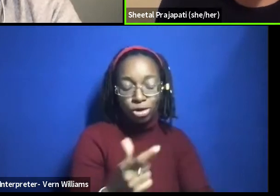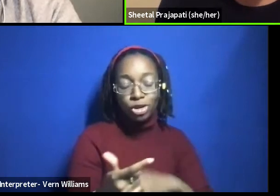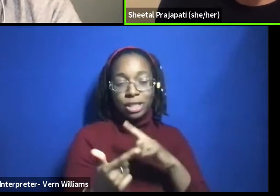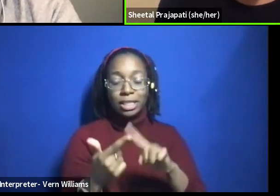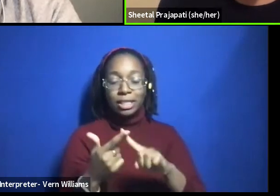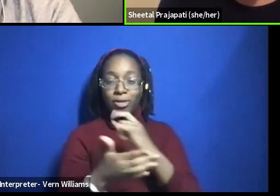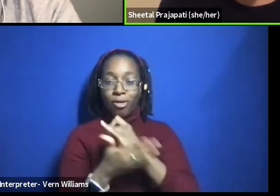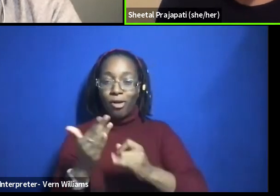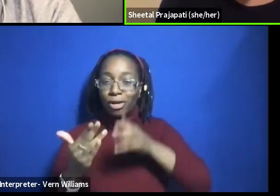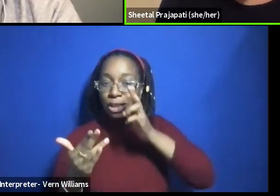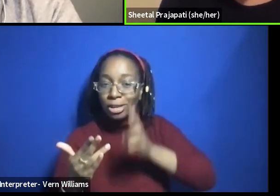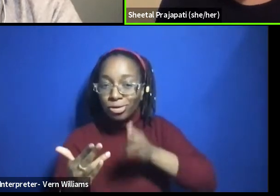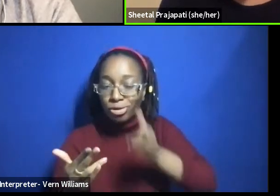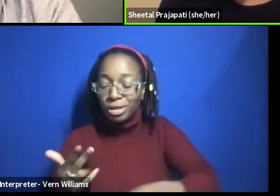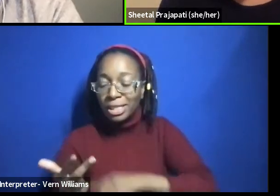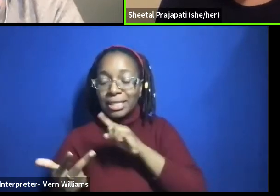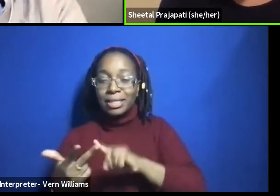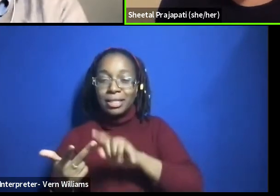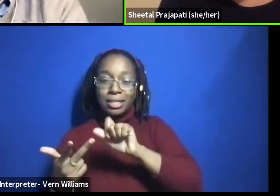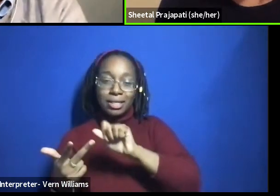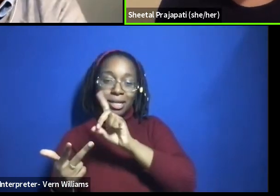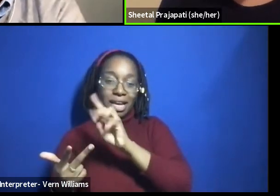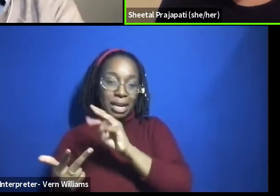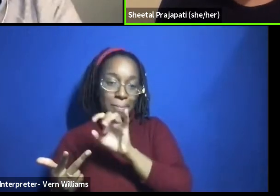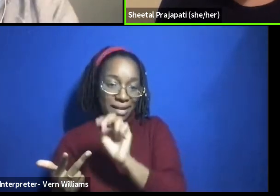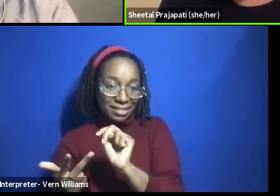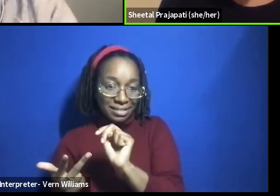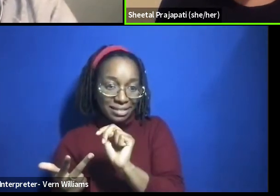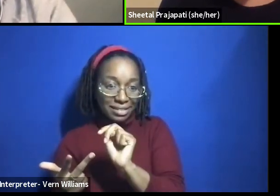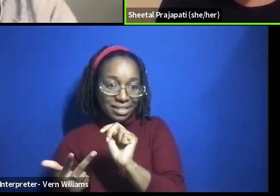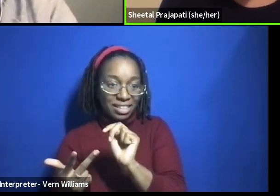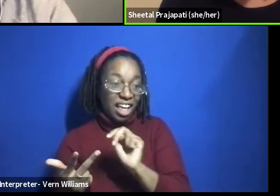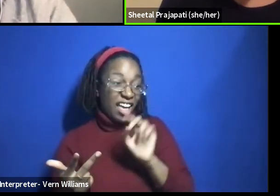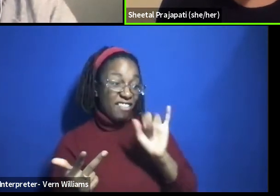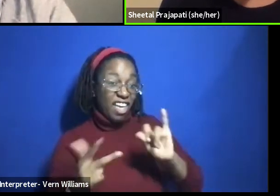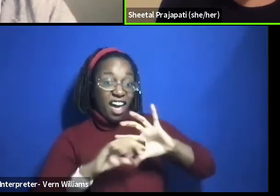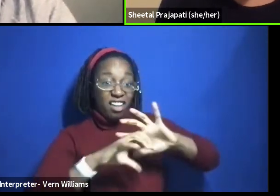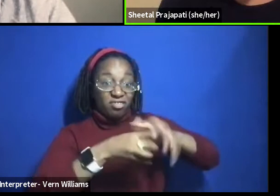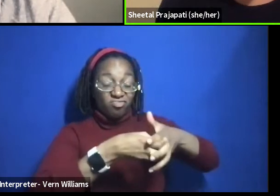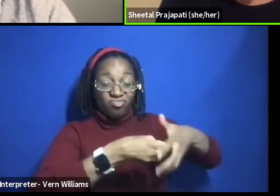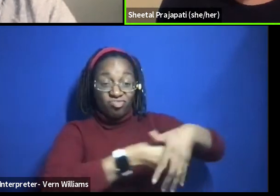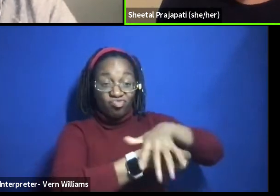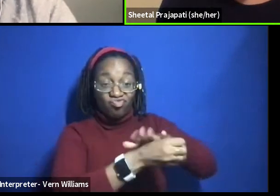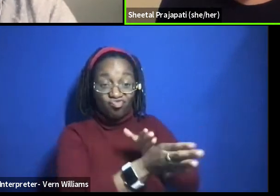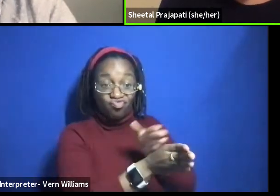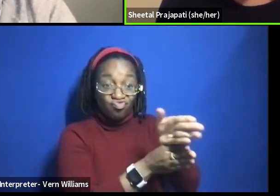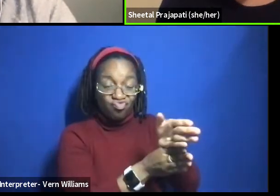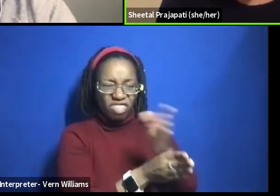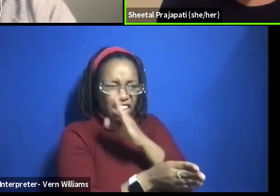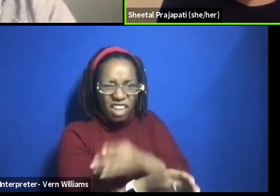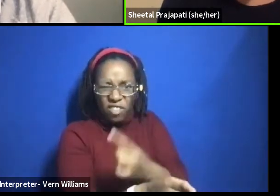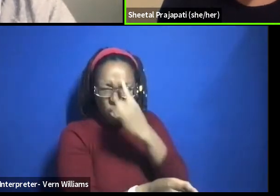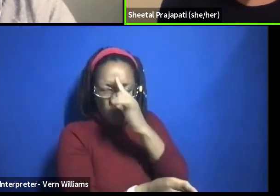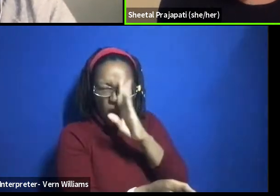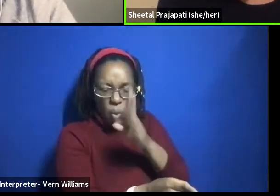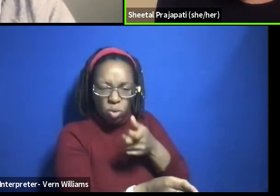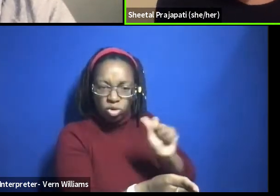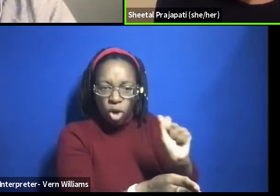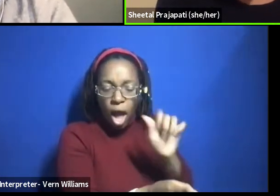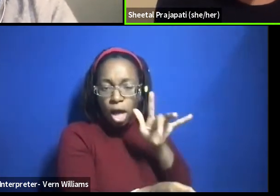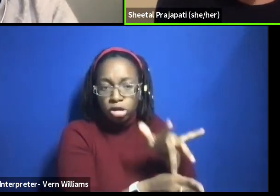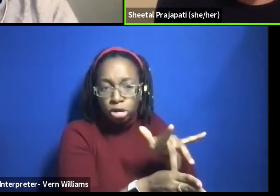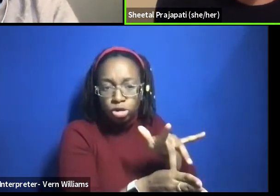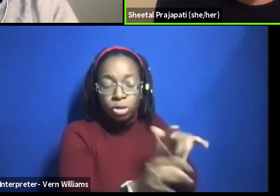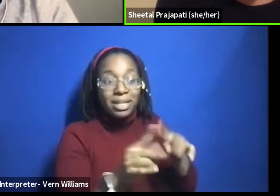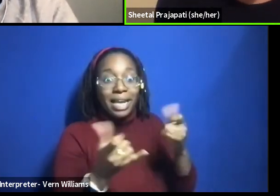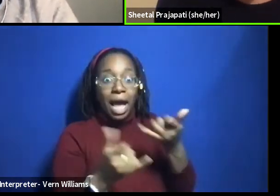administration. Putting myself in a situation that I'd never thought that I would be in, and then finding something in it that I didn't